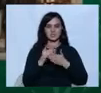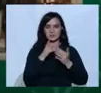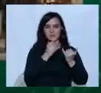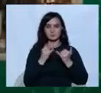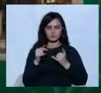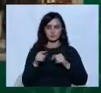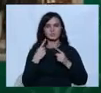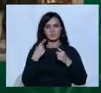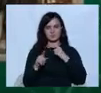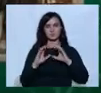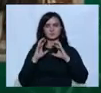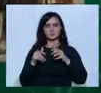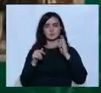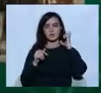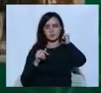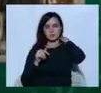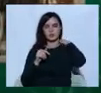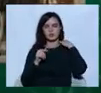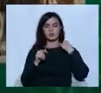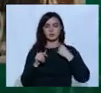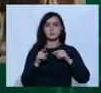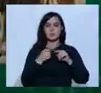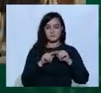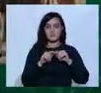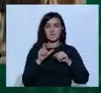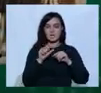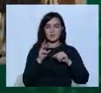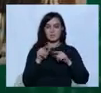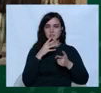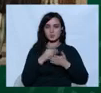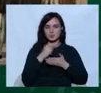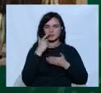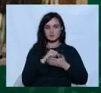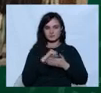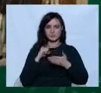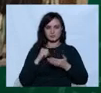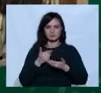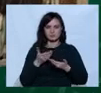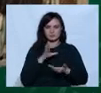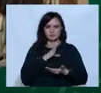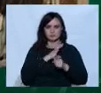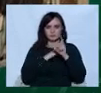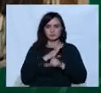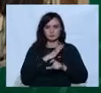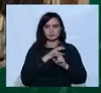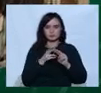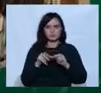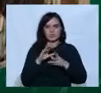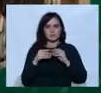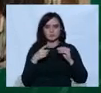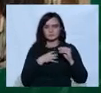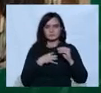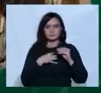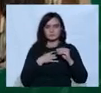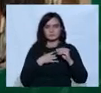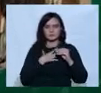today. The first one would be the character of Shylock himself. Now, is he a sympathetic character